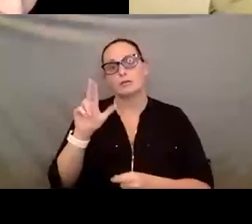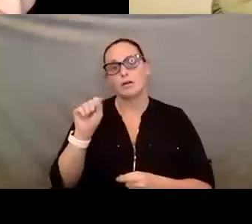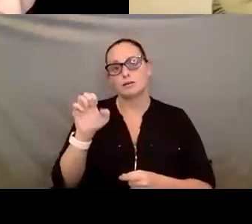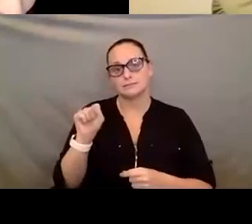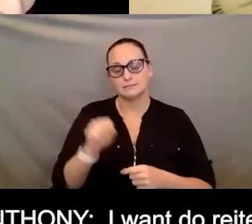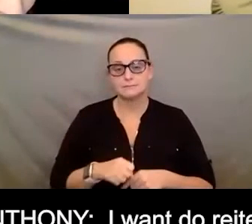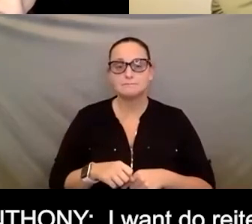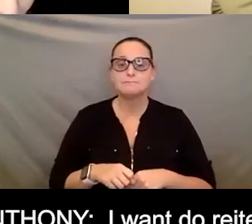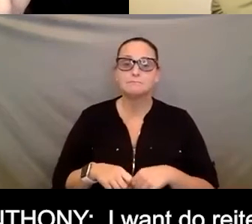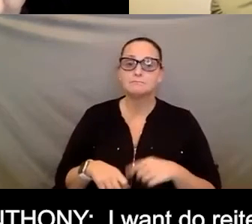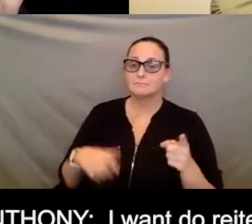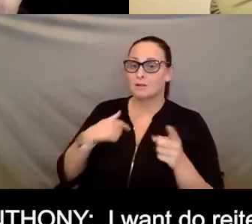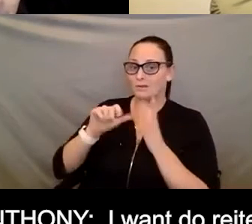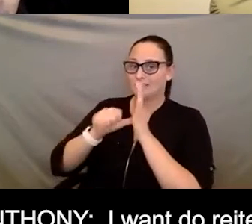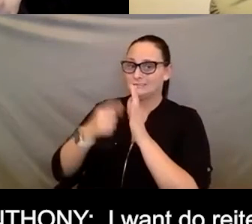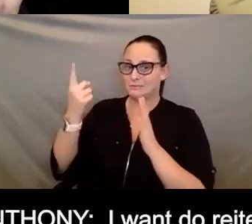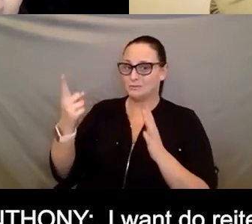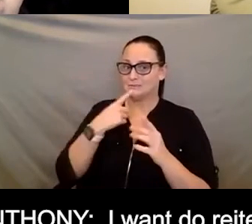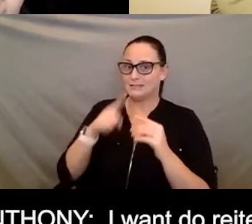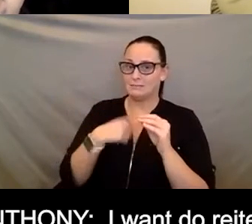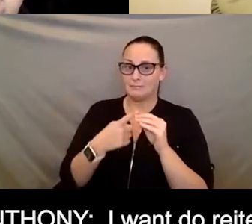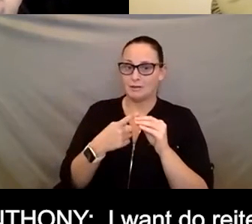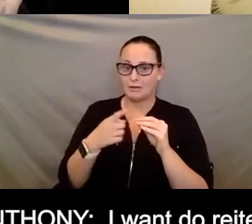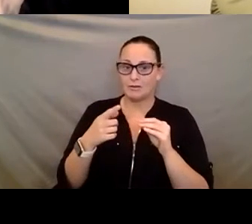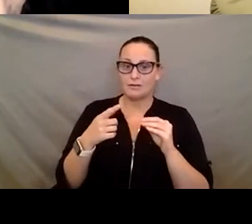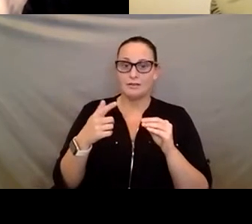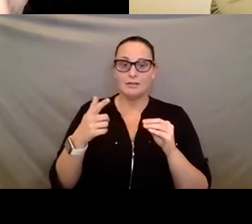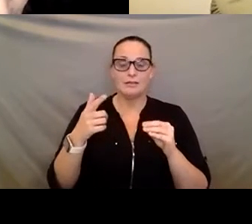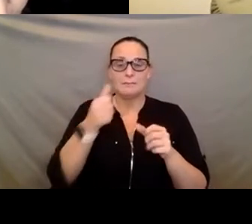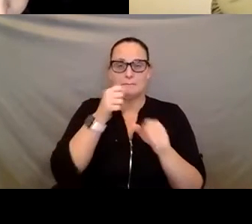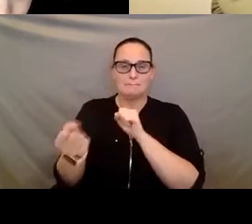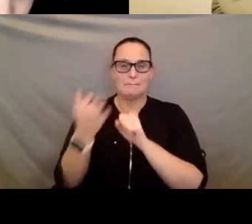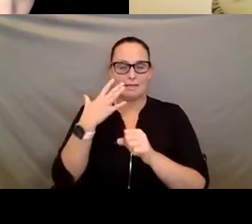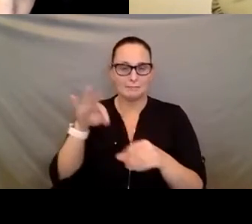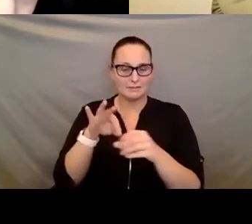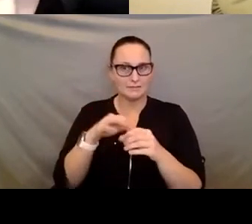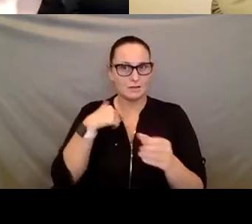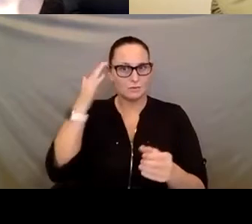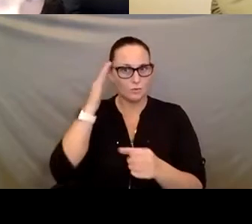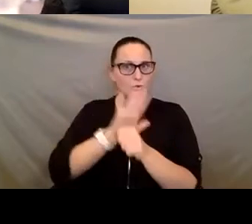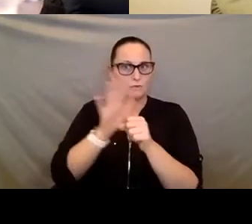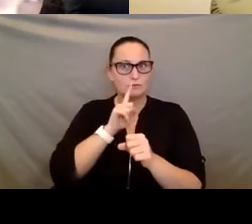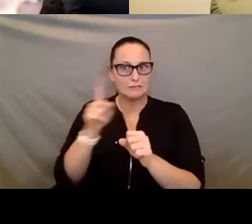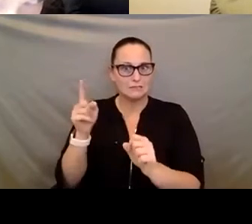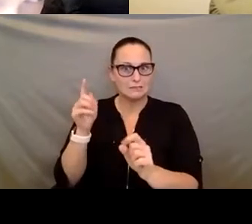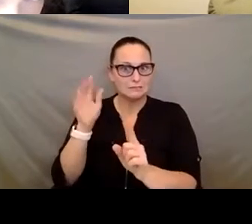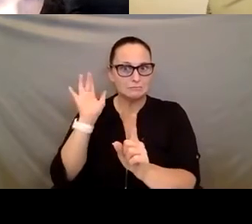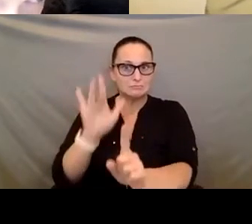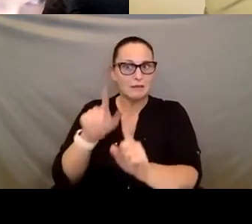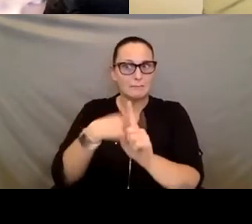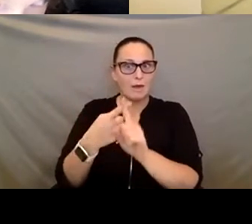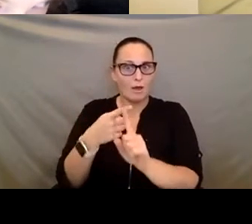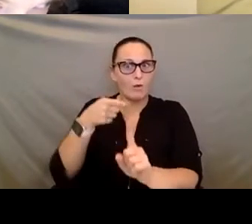Yeah, and I just want to reiterate something you said about the mail-in ballots. I know COVID has really shone a light on the